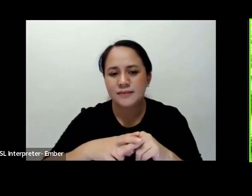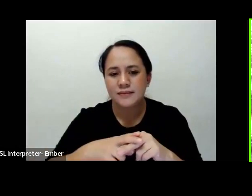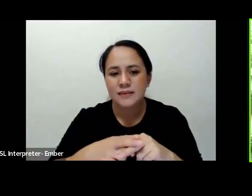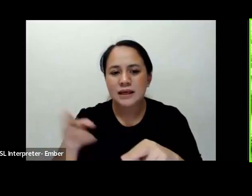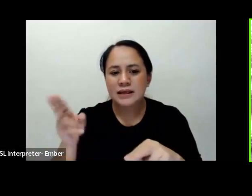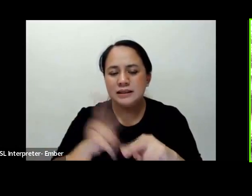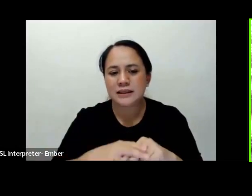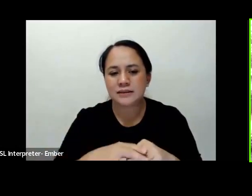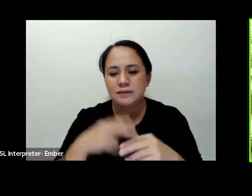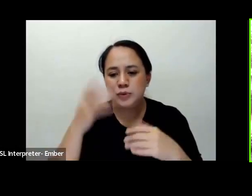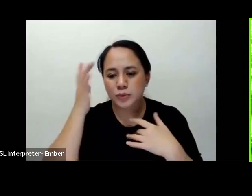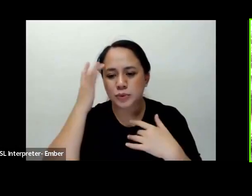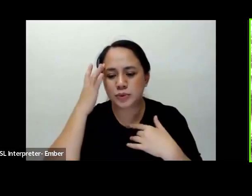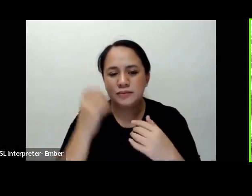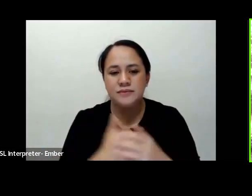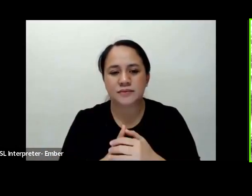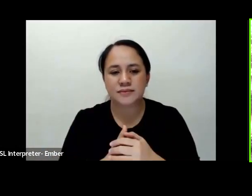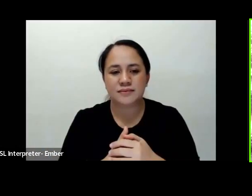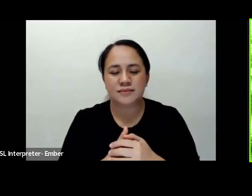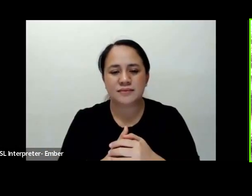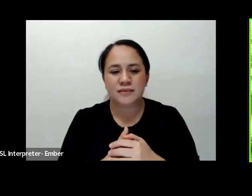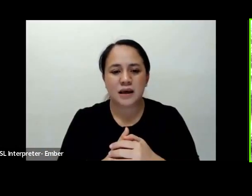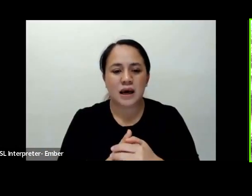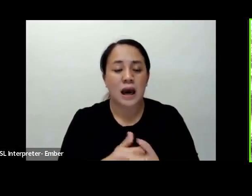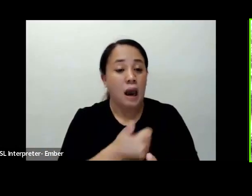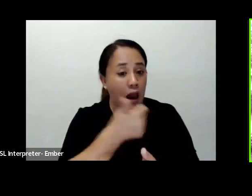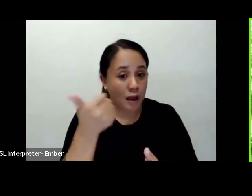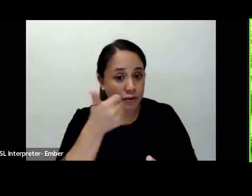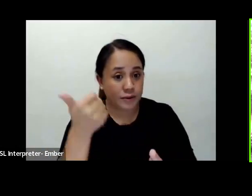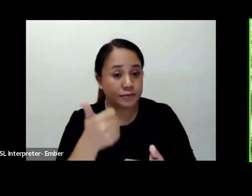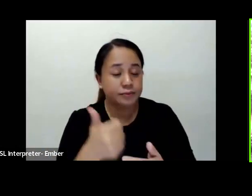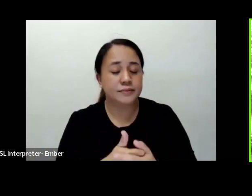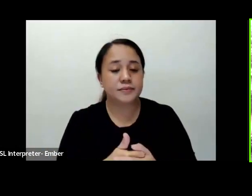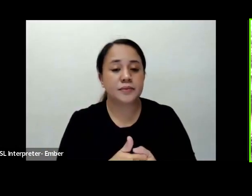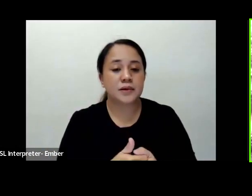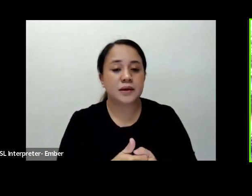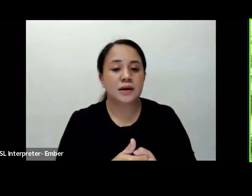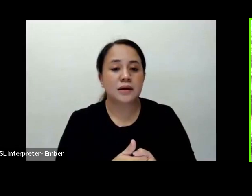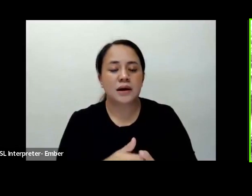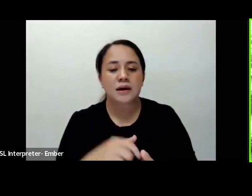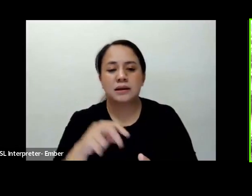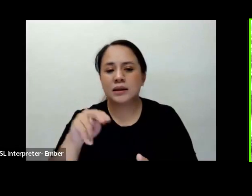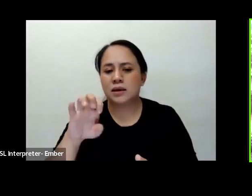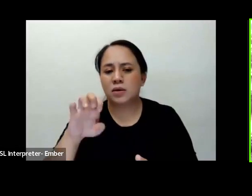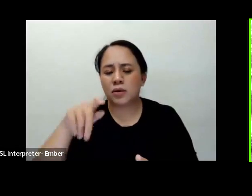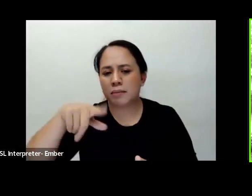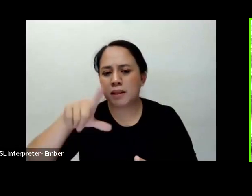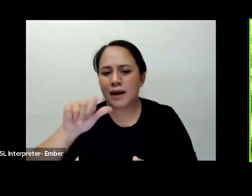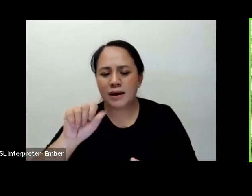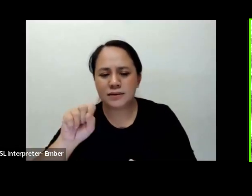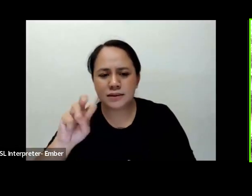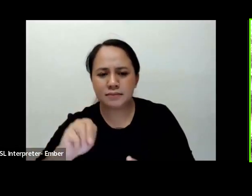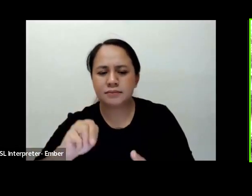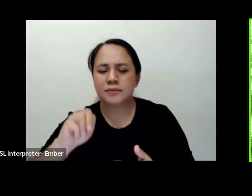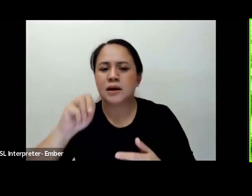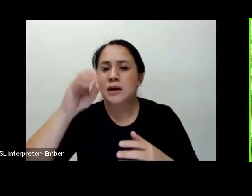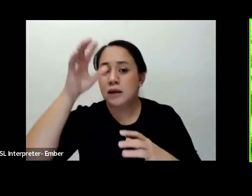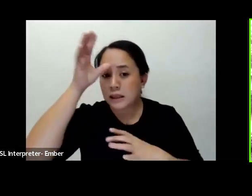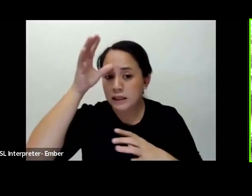these diseases. On the other hand, neoplasms, cancer, has gone